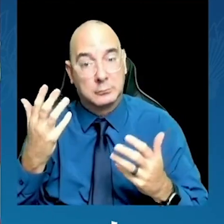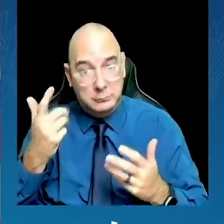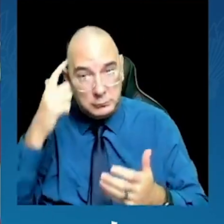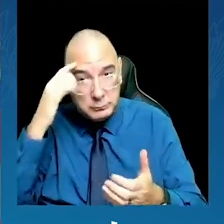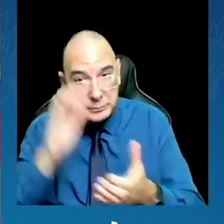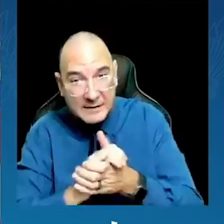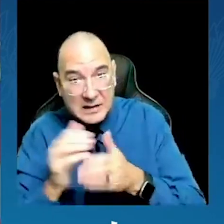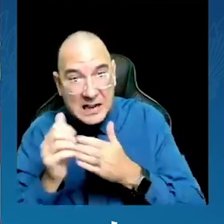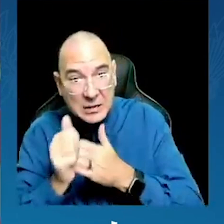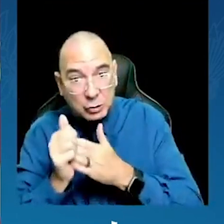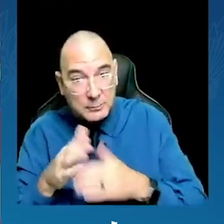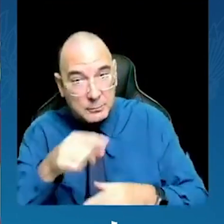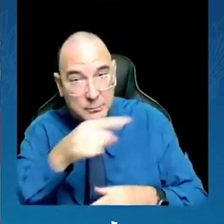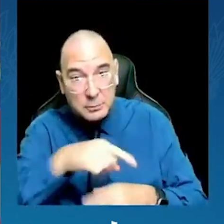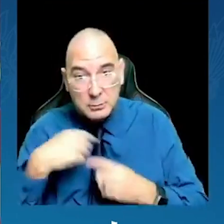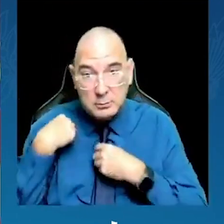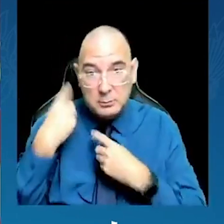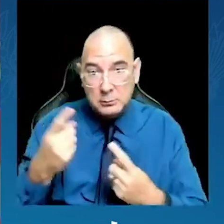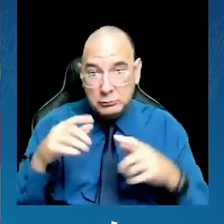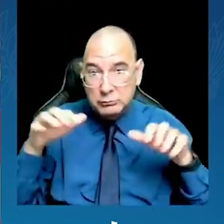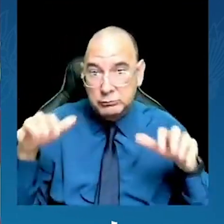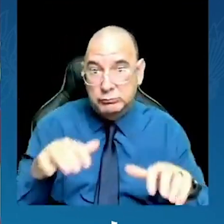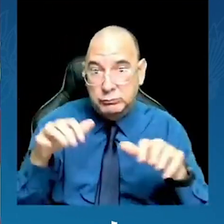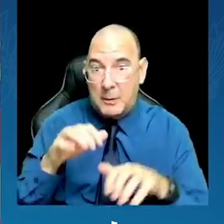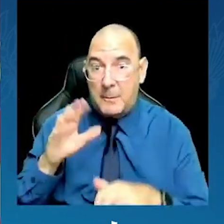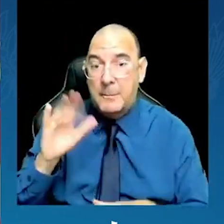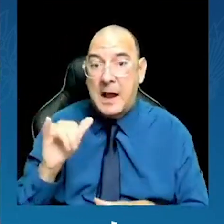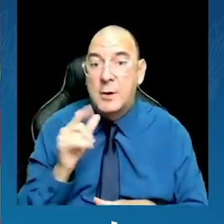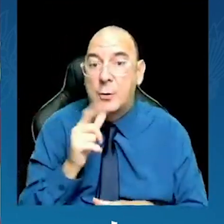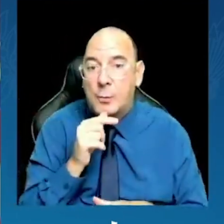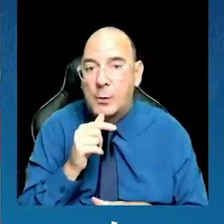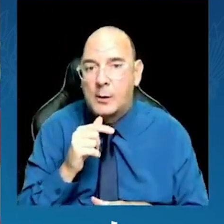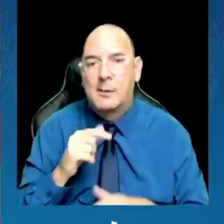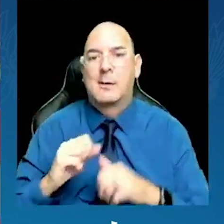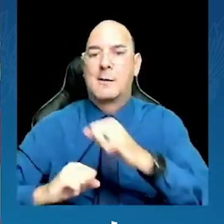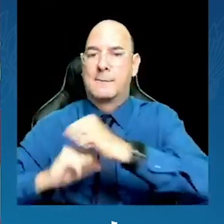been guided by a set of fundamental principles: